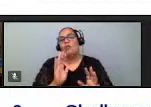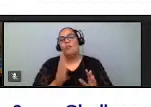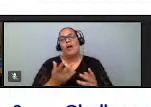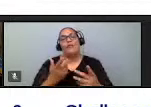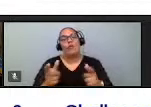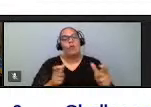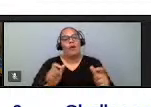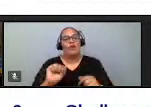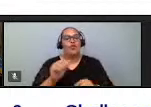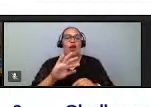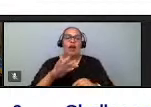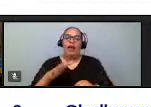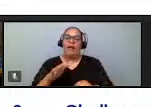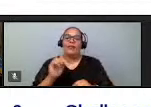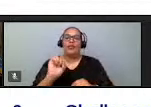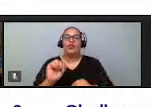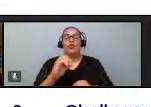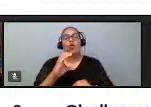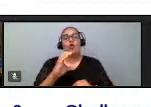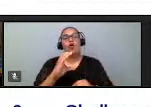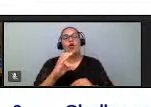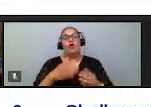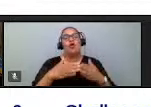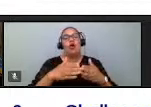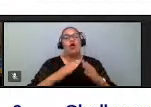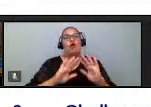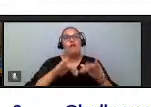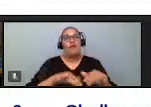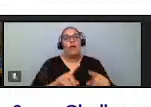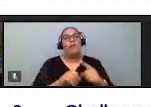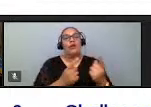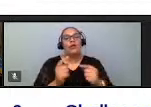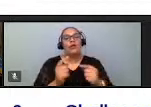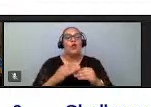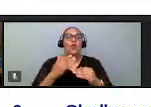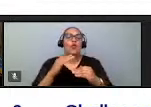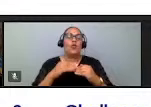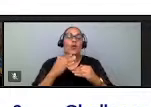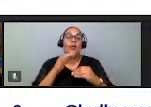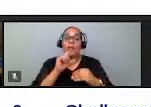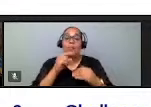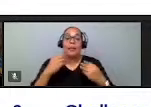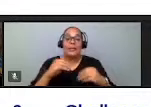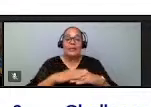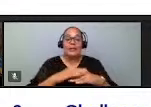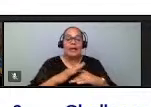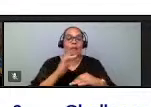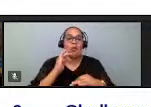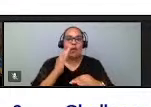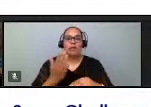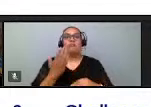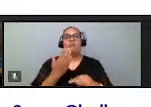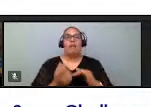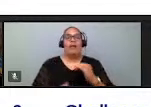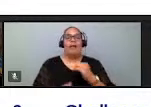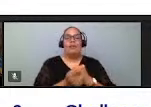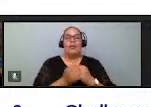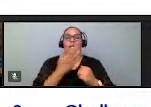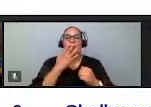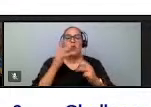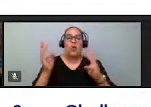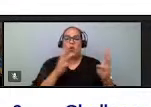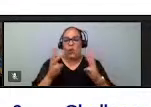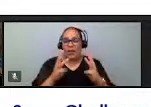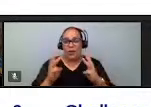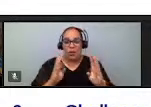to manage your average cargo flow but to deal with those Peaks when you get hit in the face with wind and wind